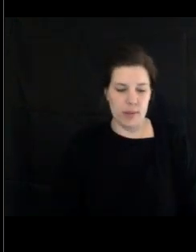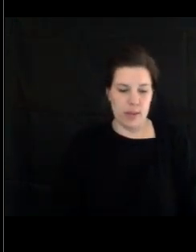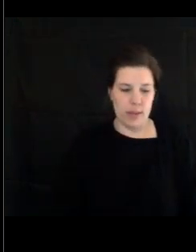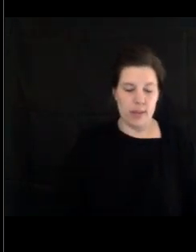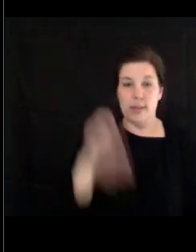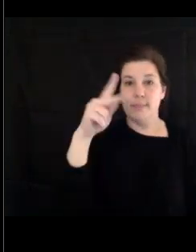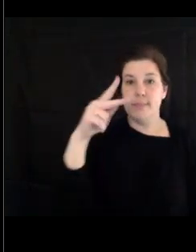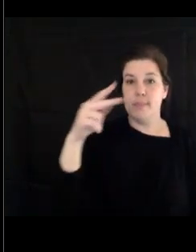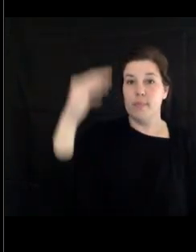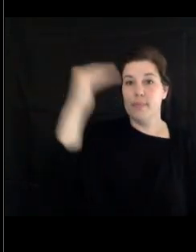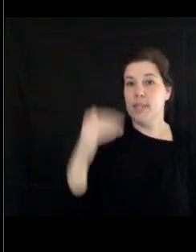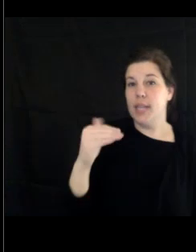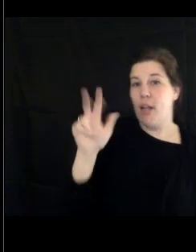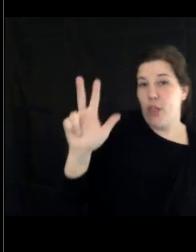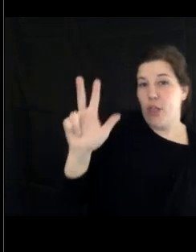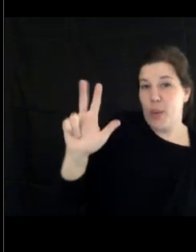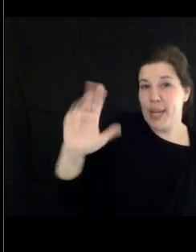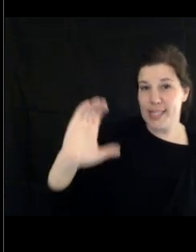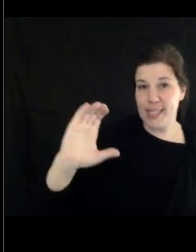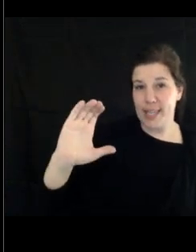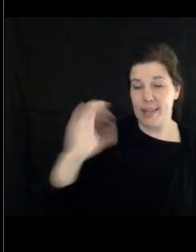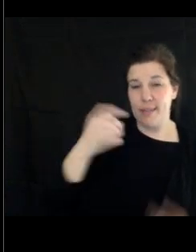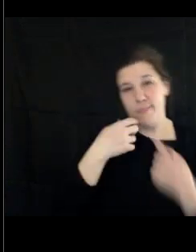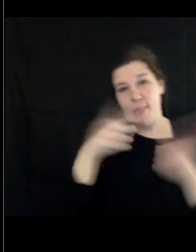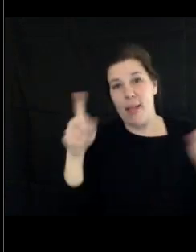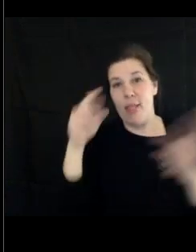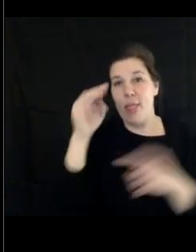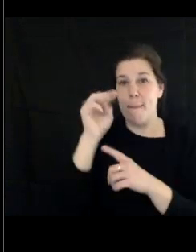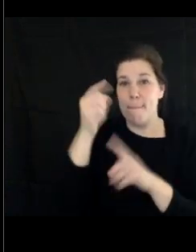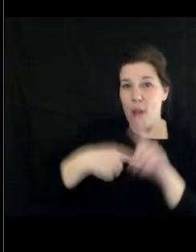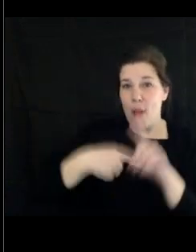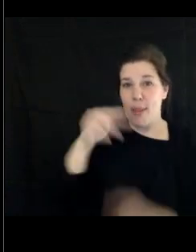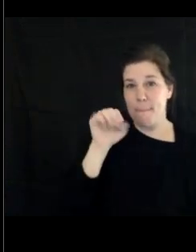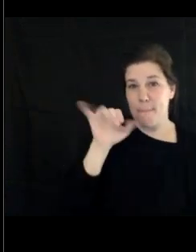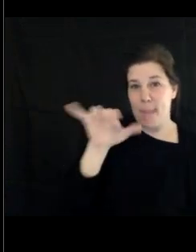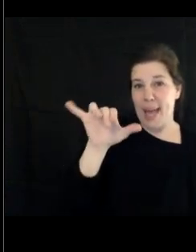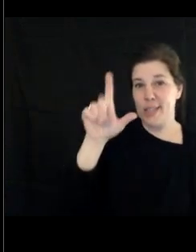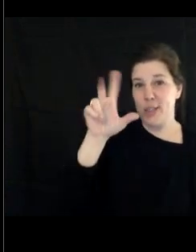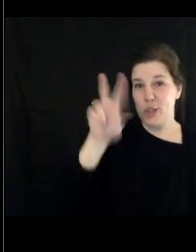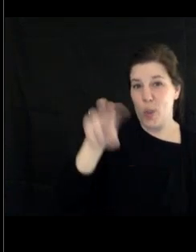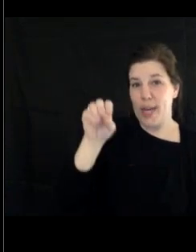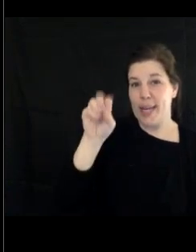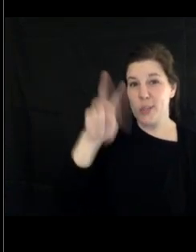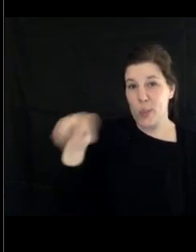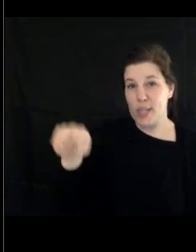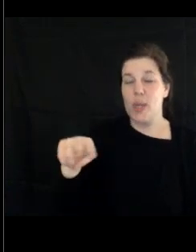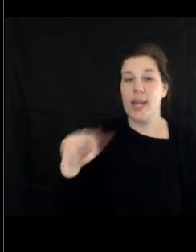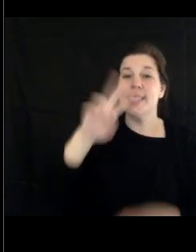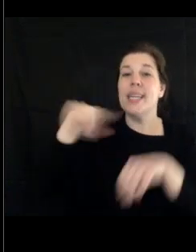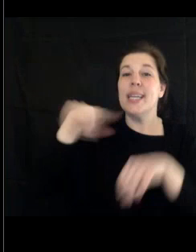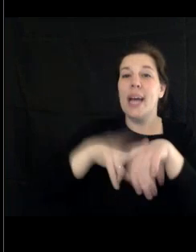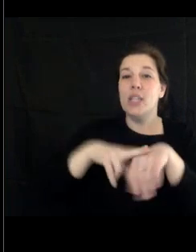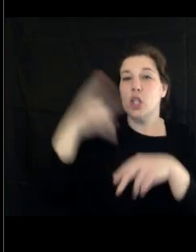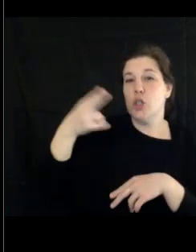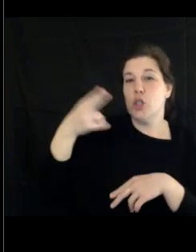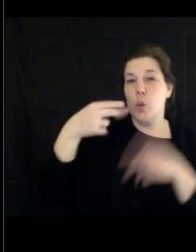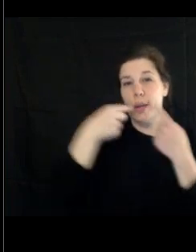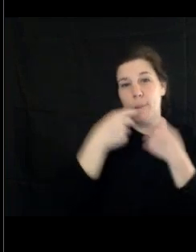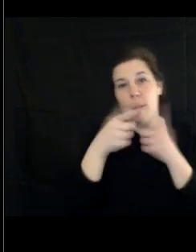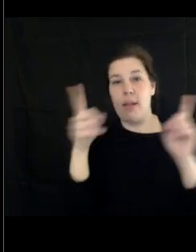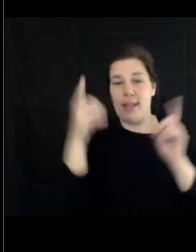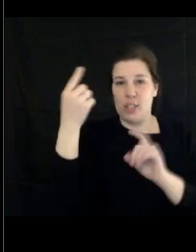item 3C, proclaim the month of May 2022 as National Historic Preservation Month. The proclamation is to be